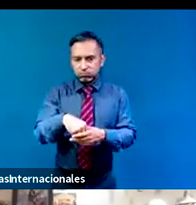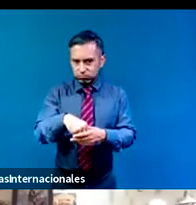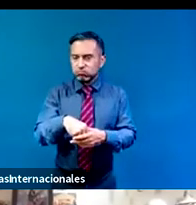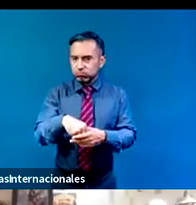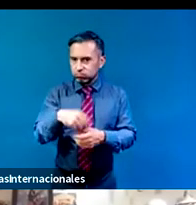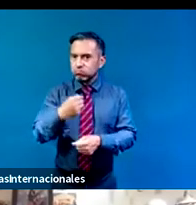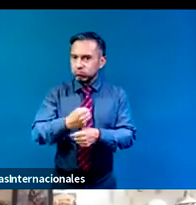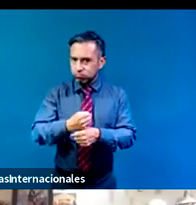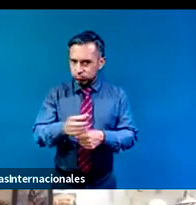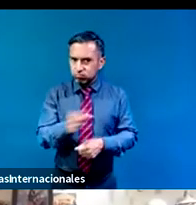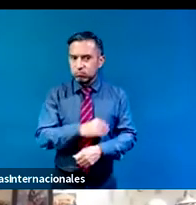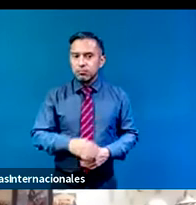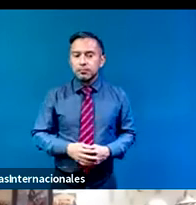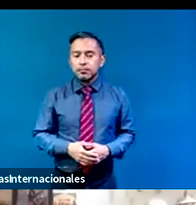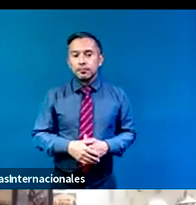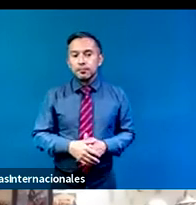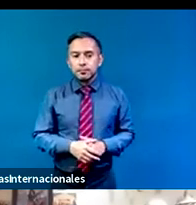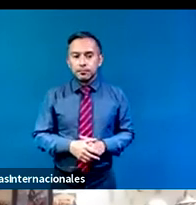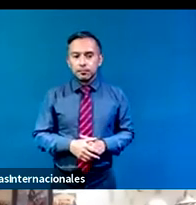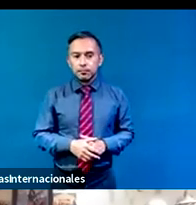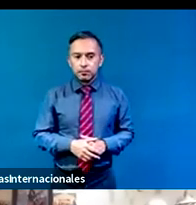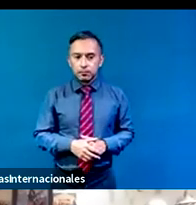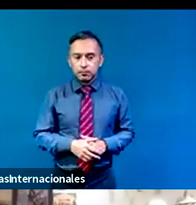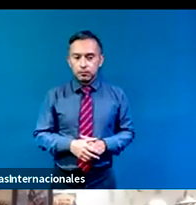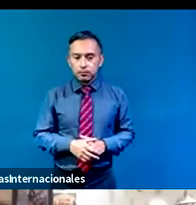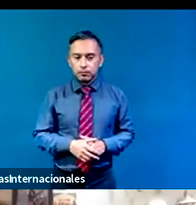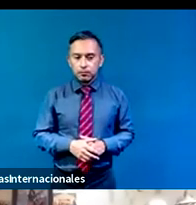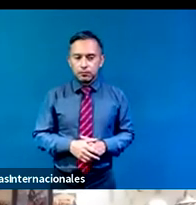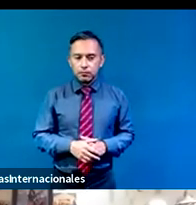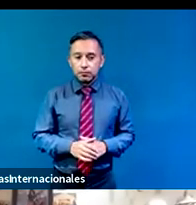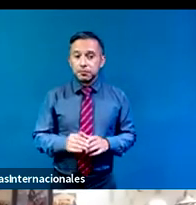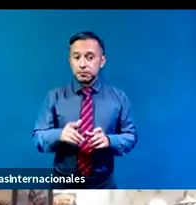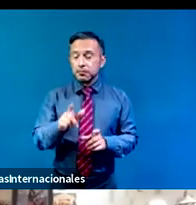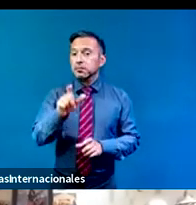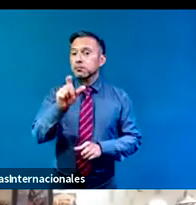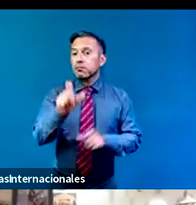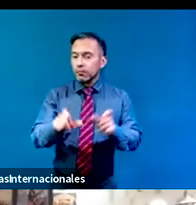people, as well as governments, organizations, institutions, companies,